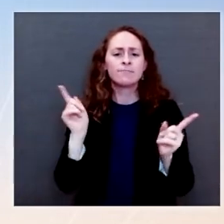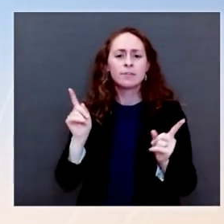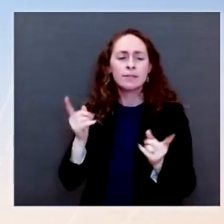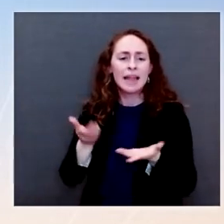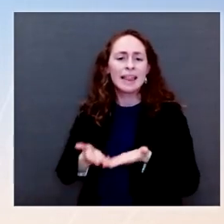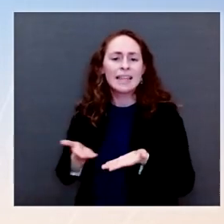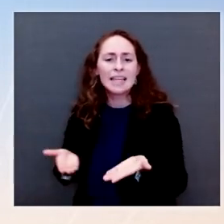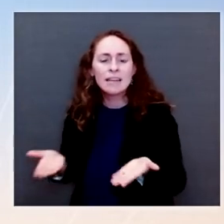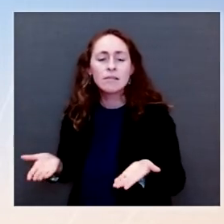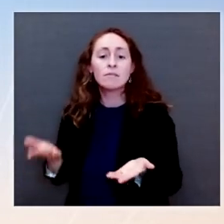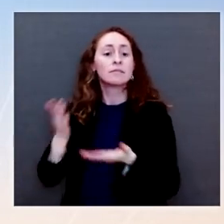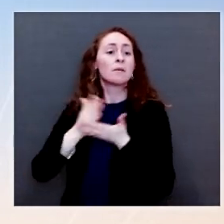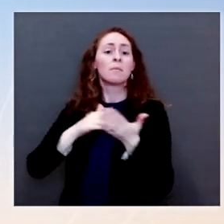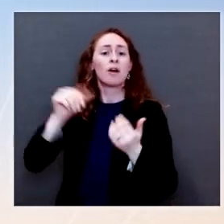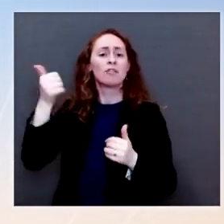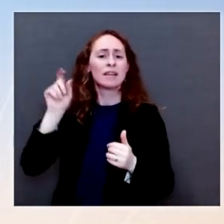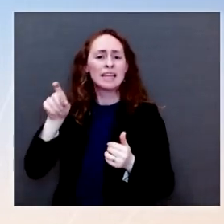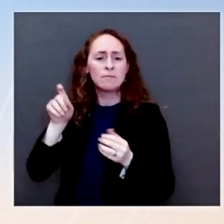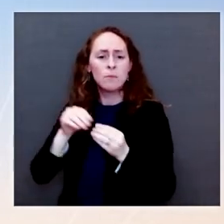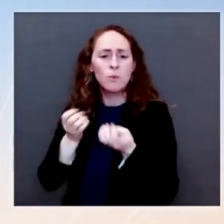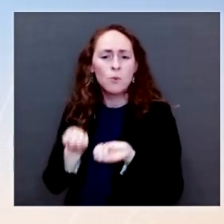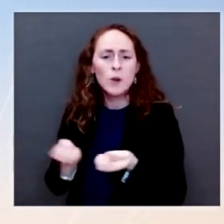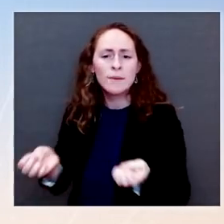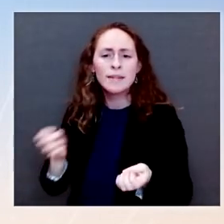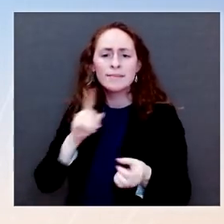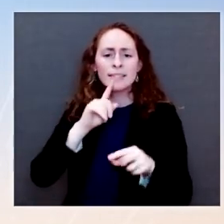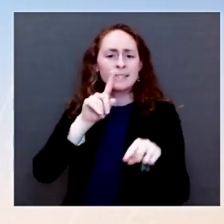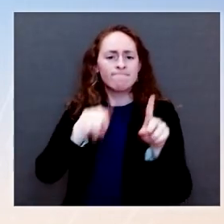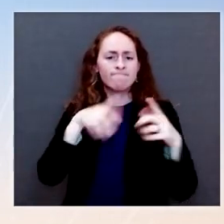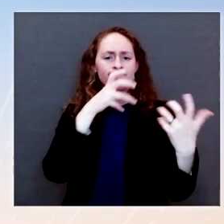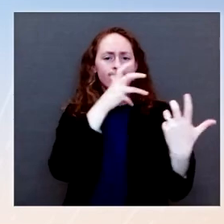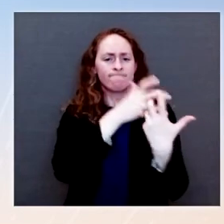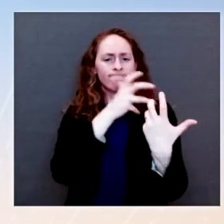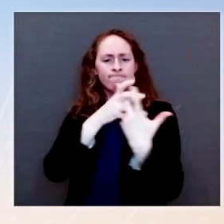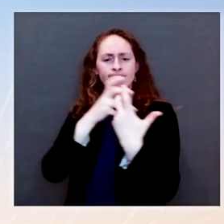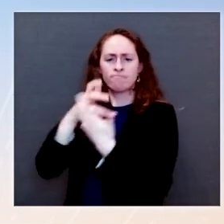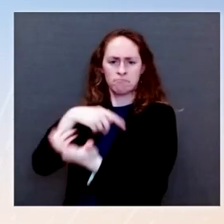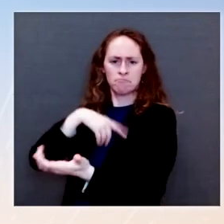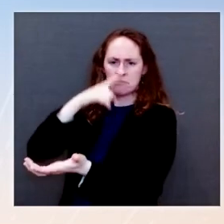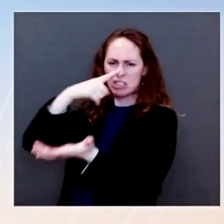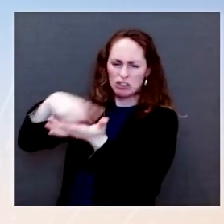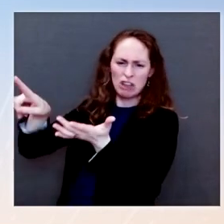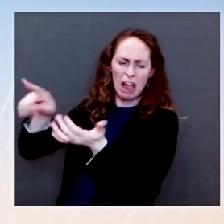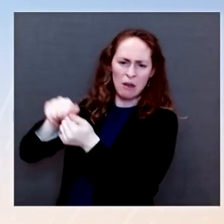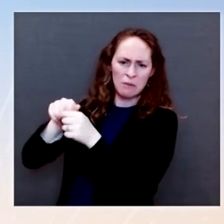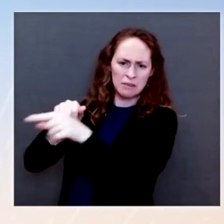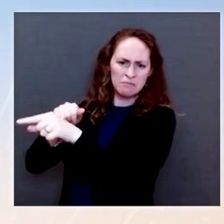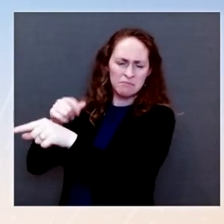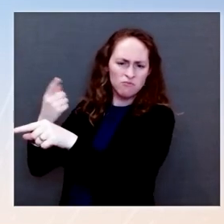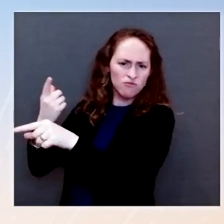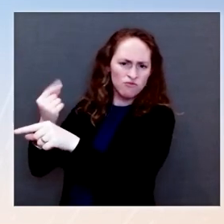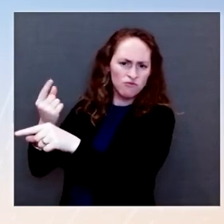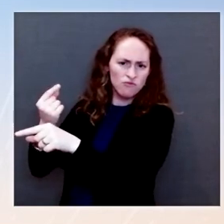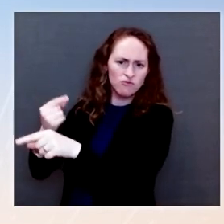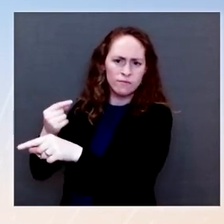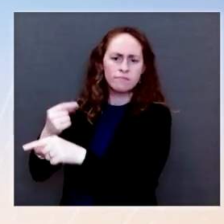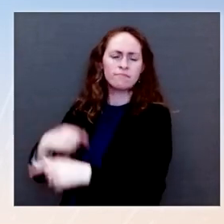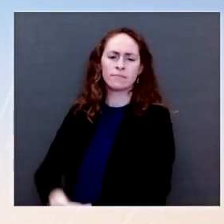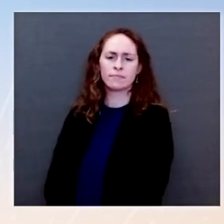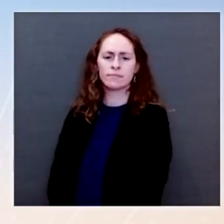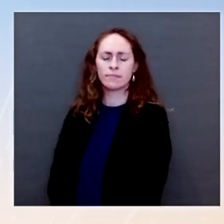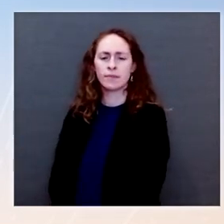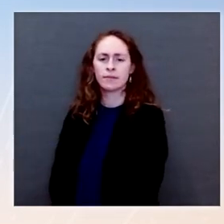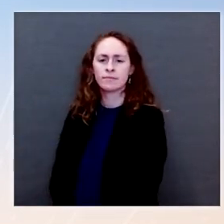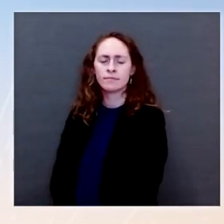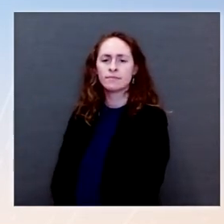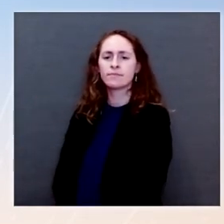the child tax credit expiring on December 15th, is that something that's being discussed with Senate Democrats in negotiations with them? Absolutely, we're concerned, as